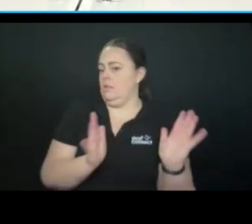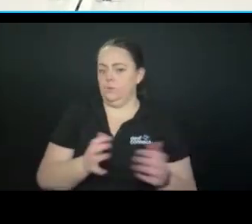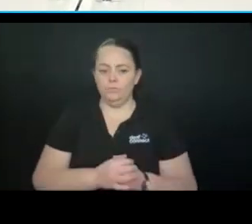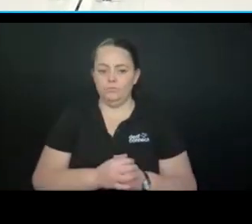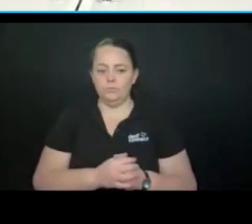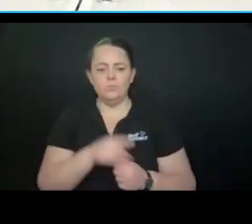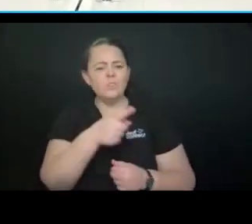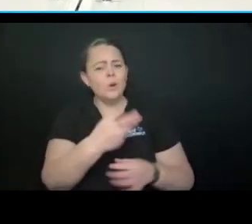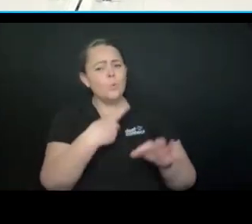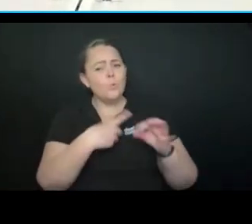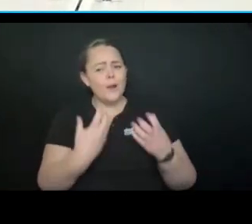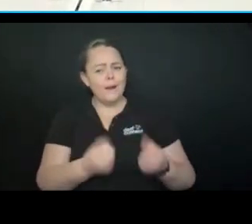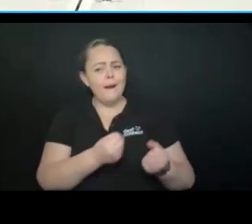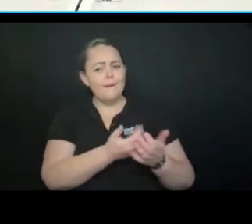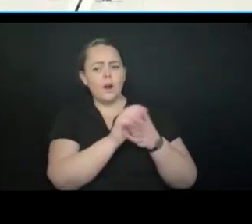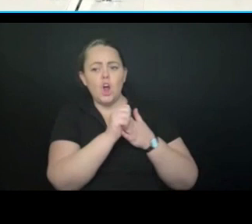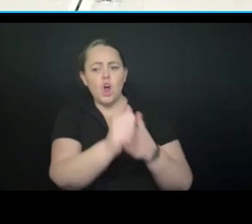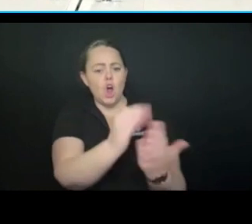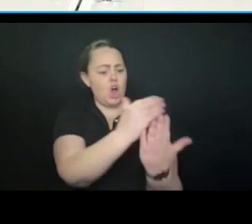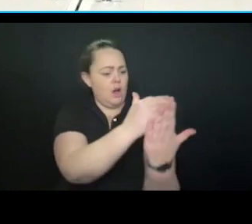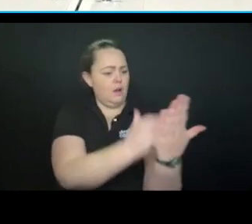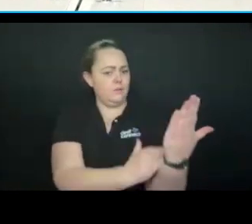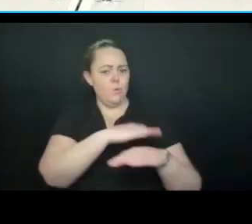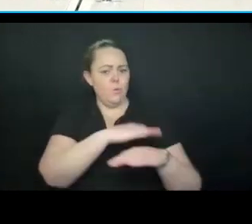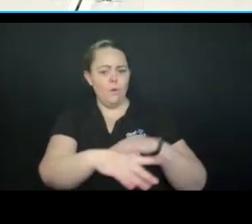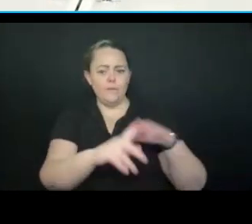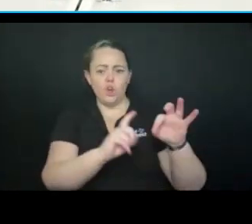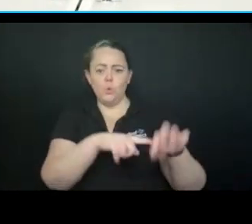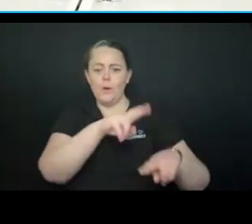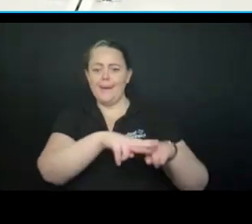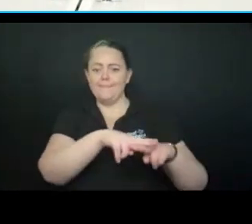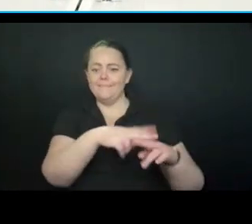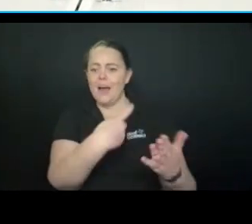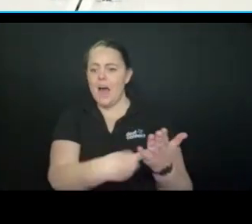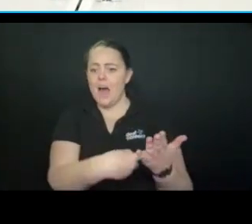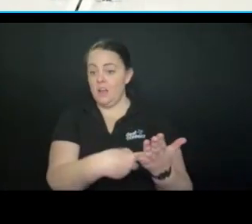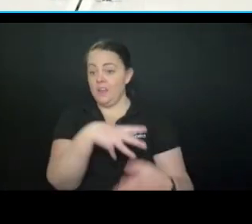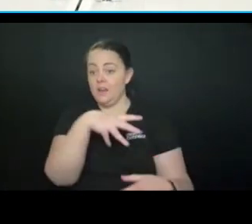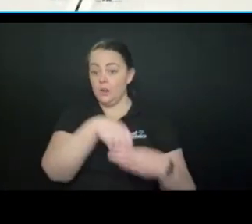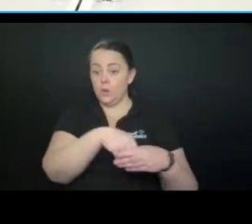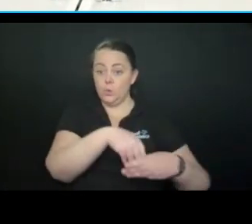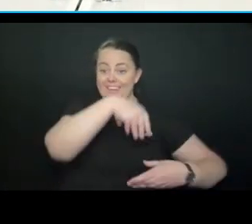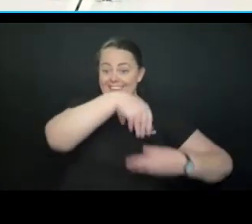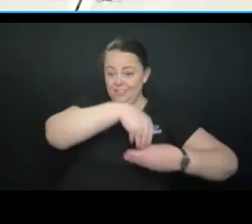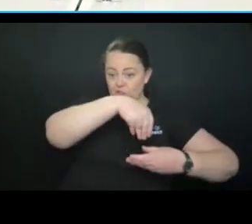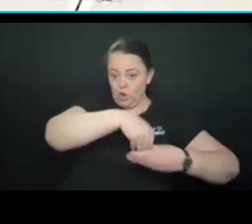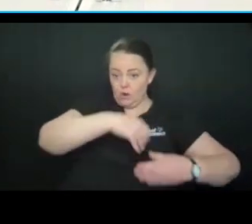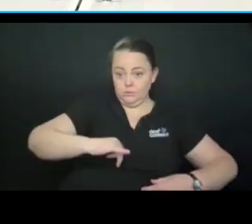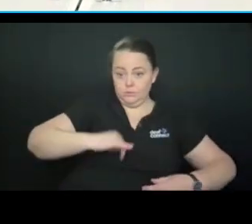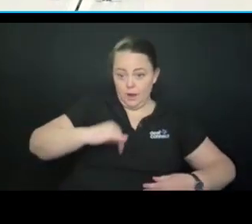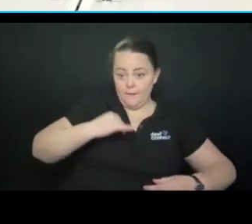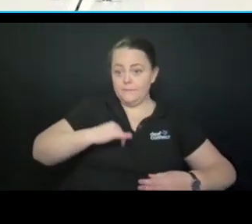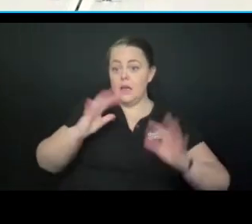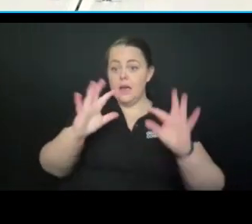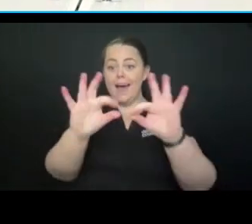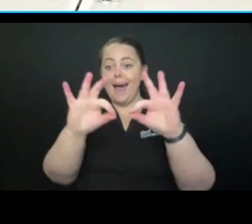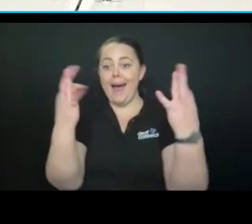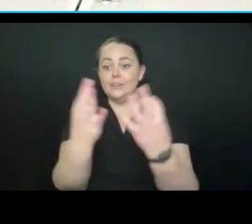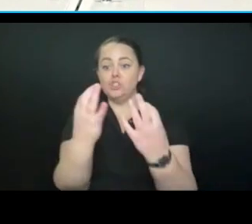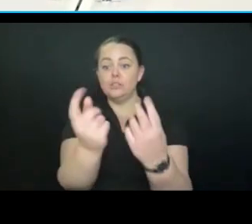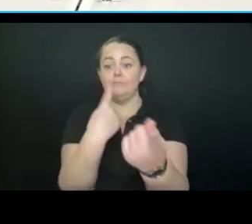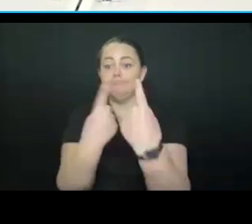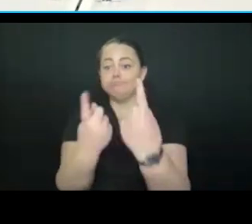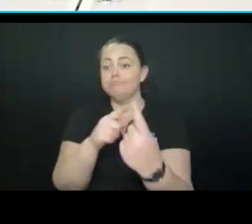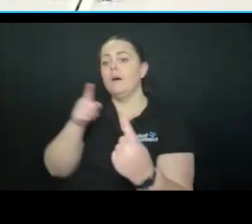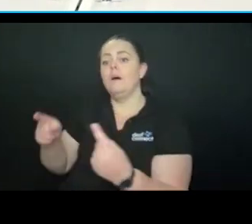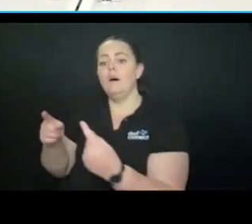requirements under the QFR, and that includes recording of internal, contracted and agency staff hours. So for agency or